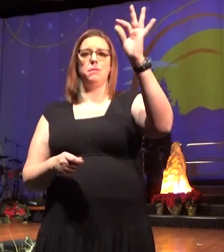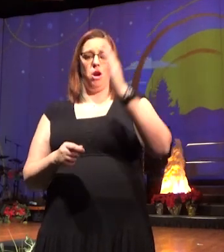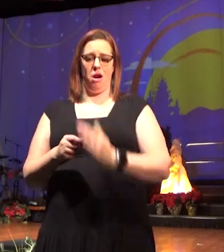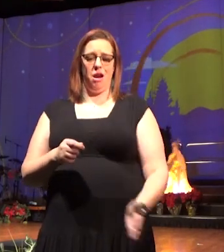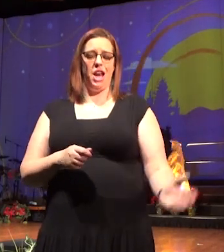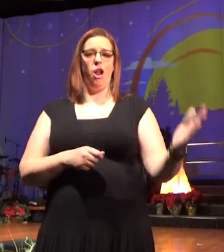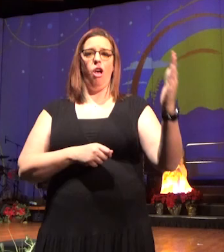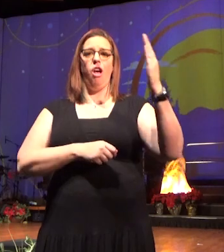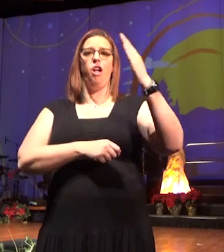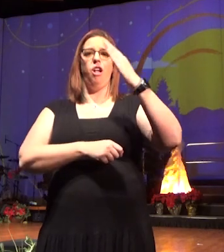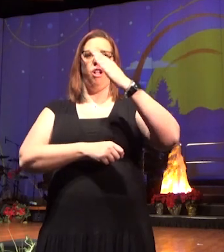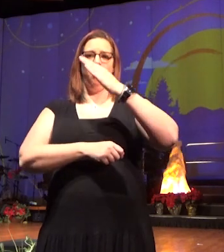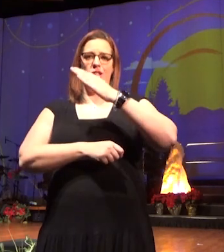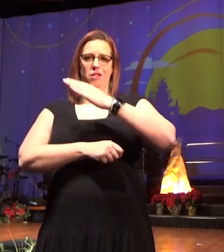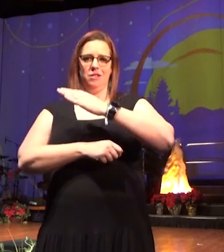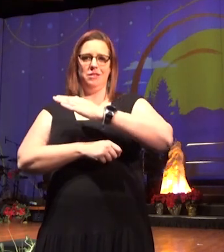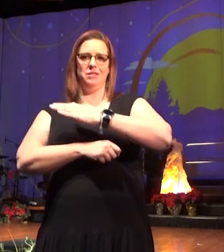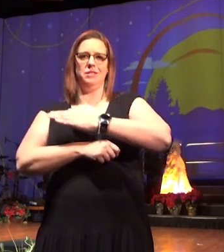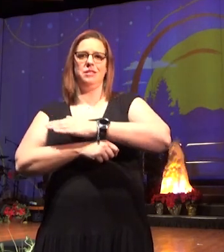all day long.